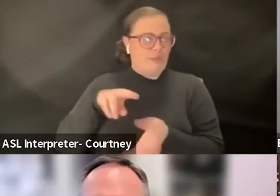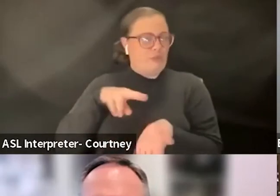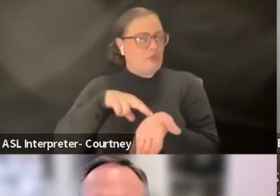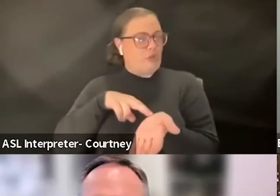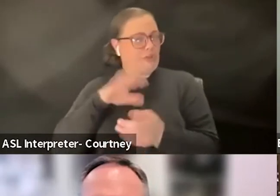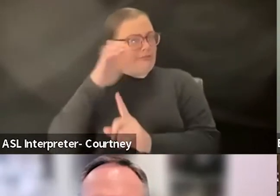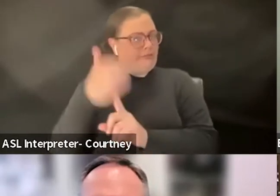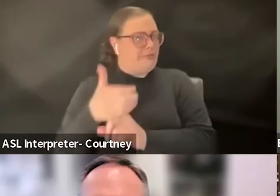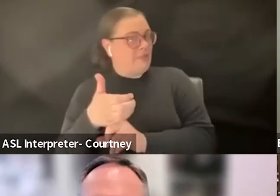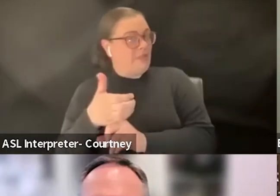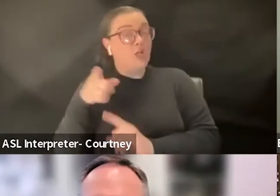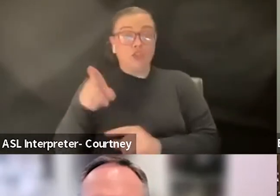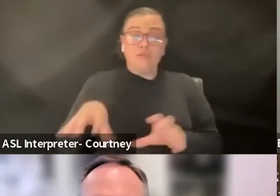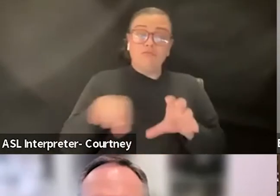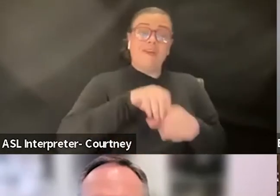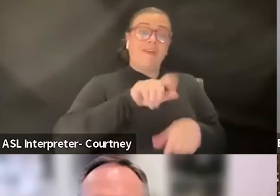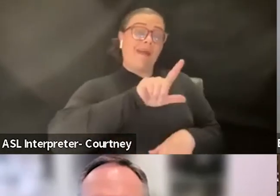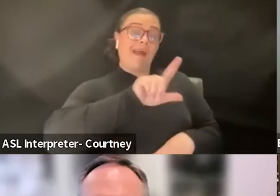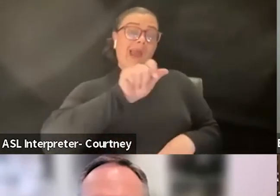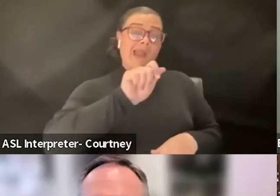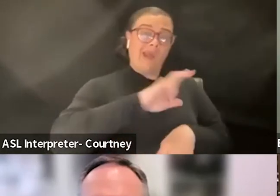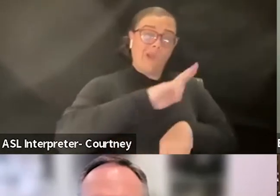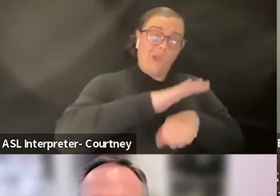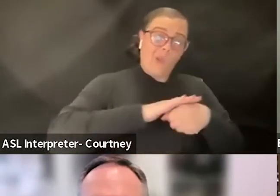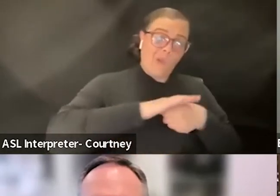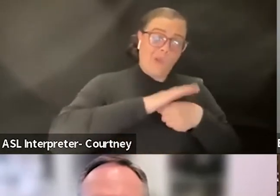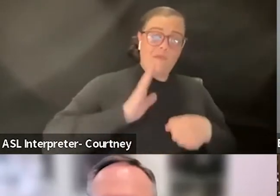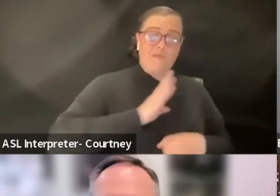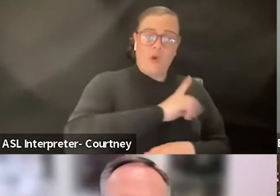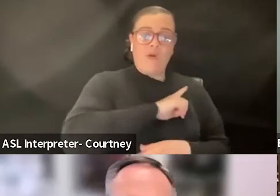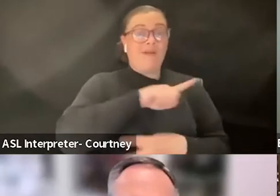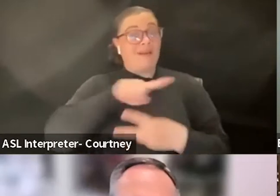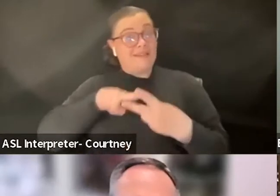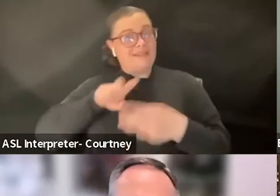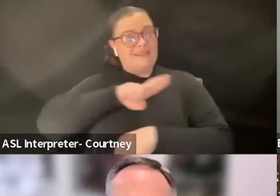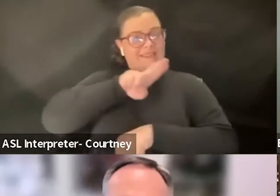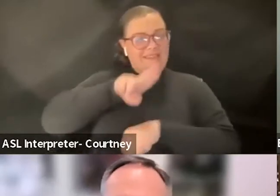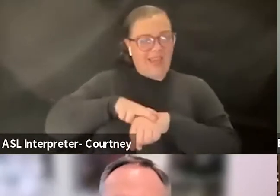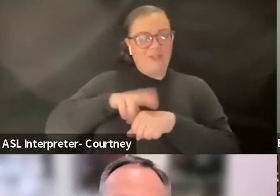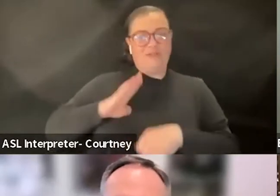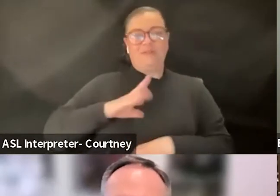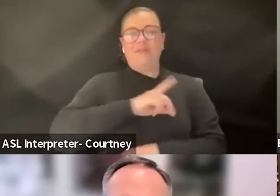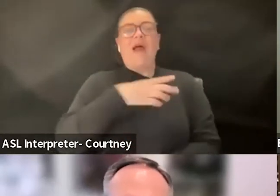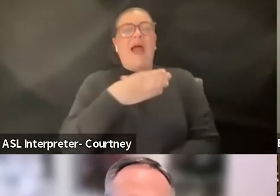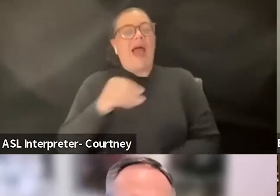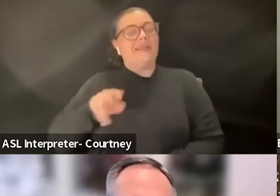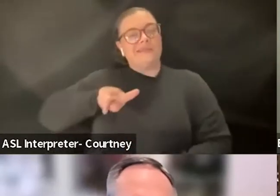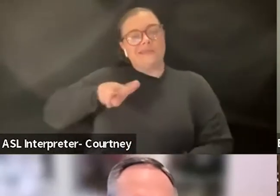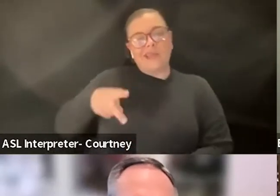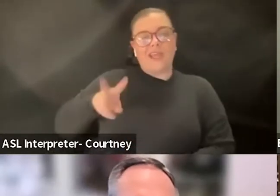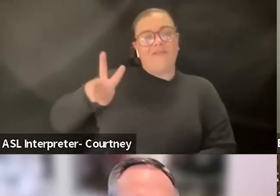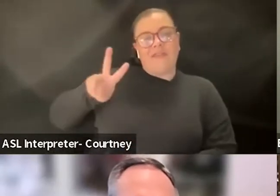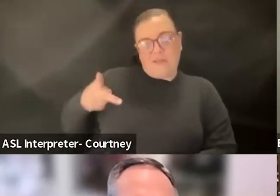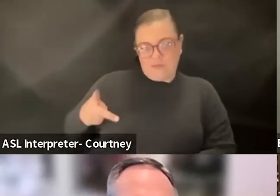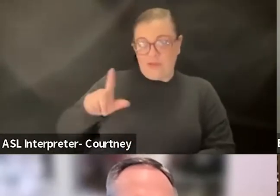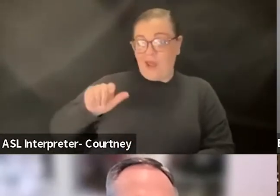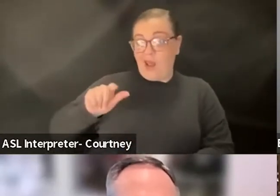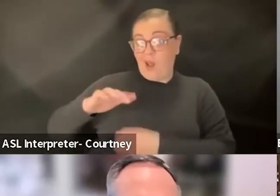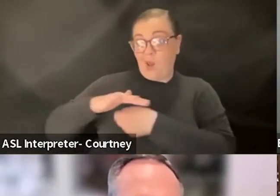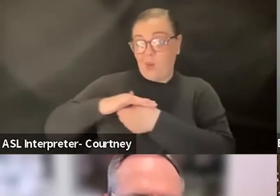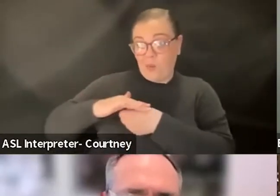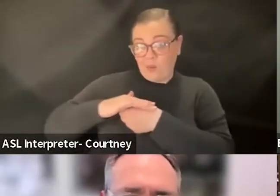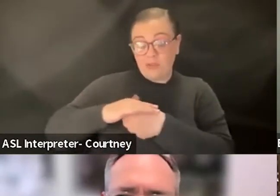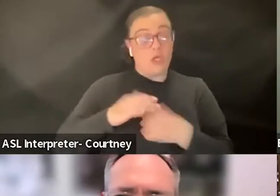served on the LA Local Board, the National Board, and as the second vice president of the LA Local. Ellen currently serves as the